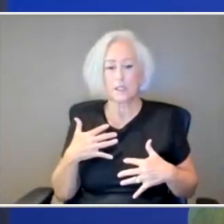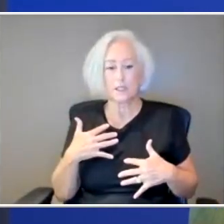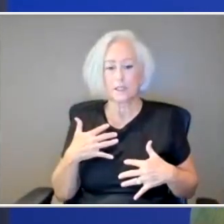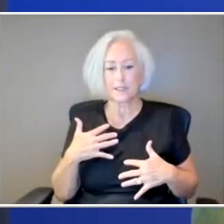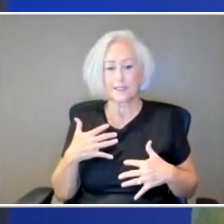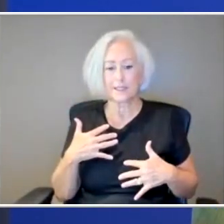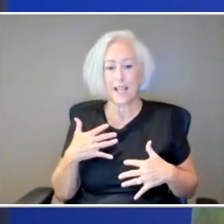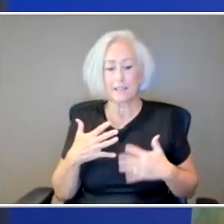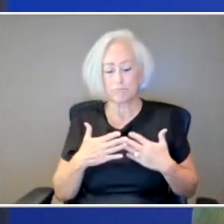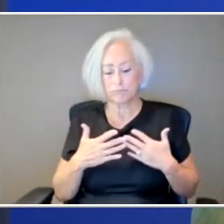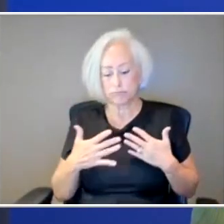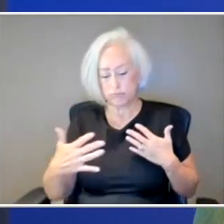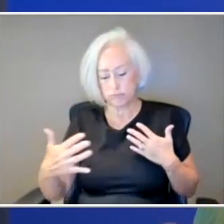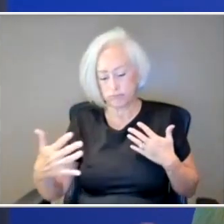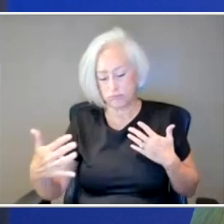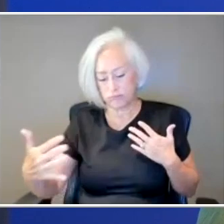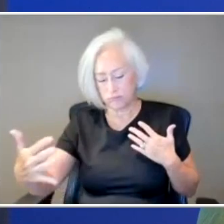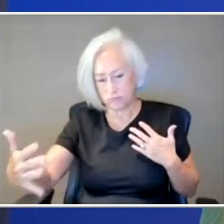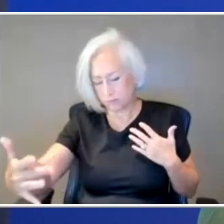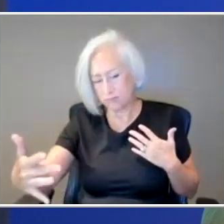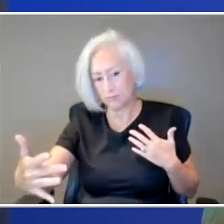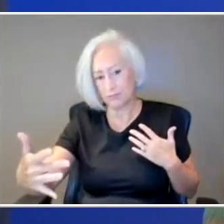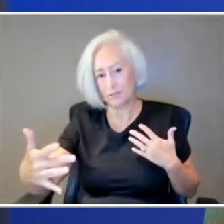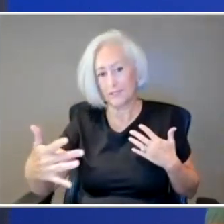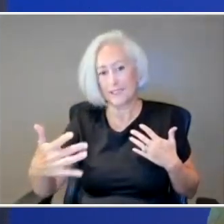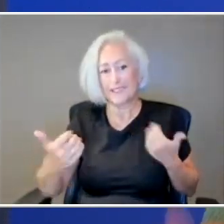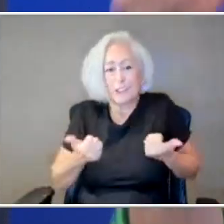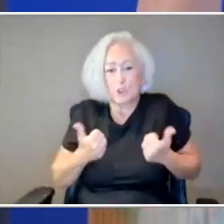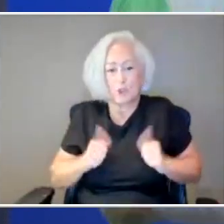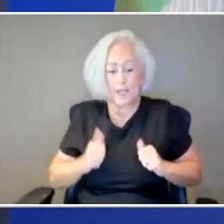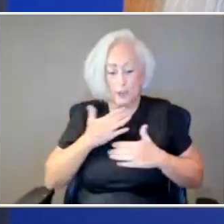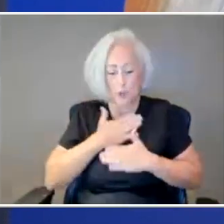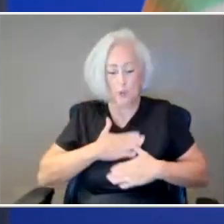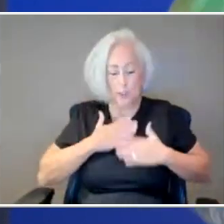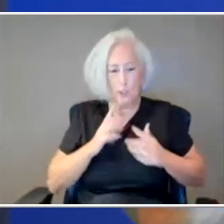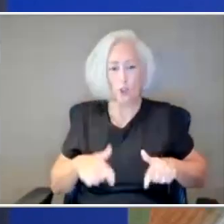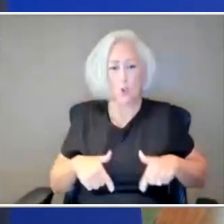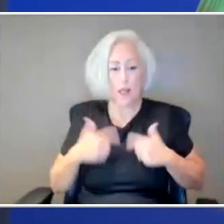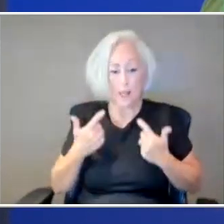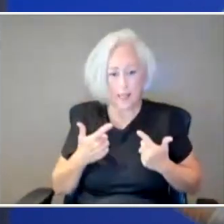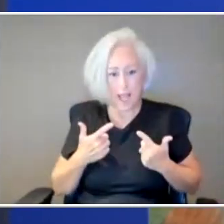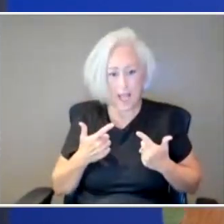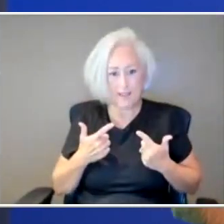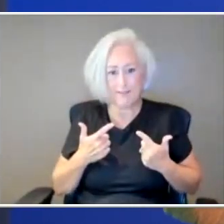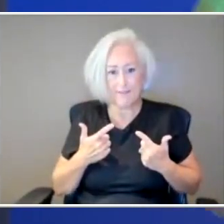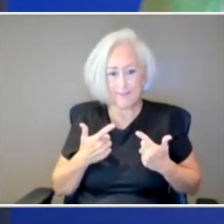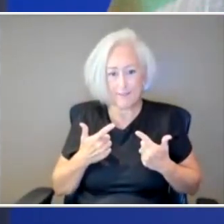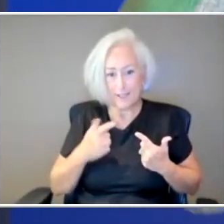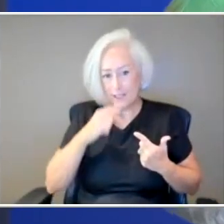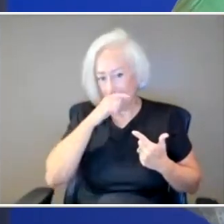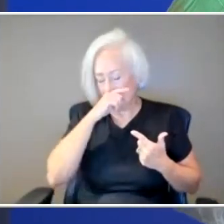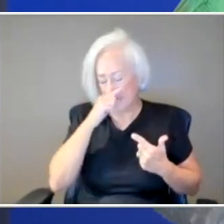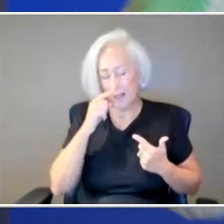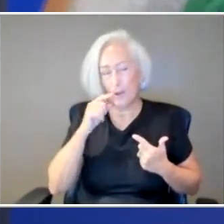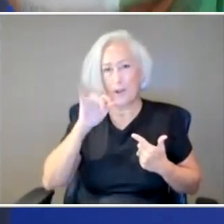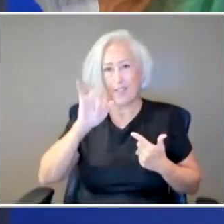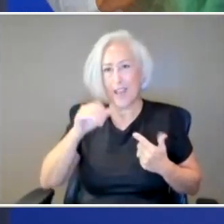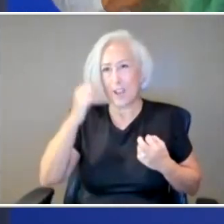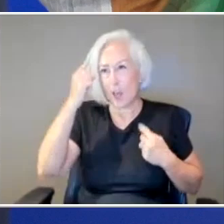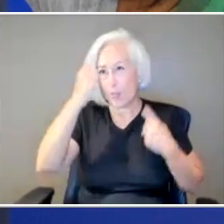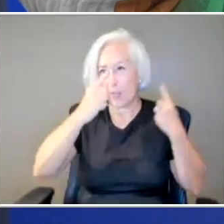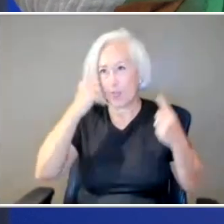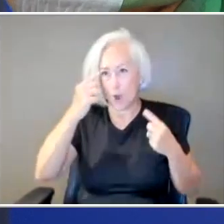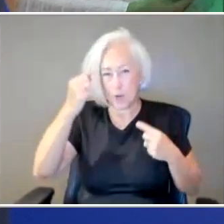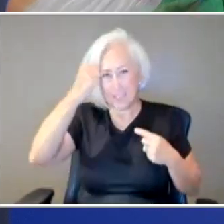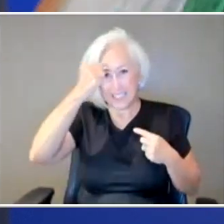time, even enjoying life and getting back to it, it kind of moved from here to maybe over here, and then I could